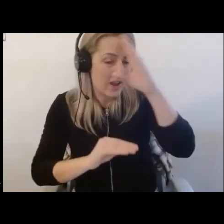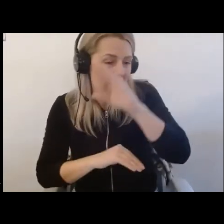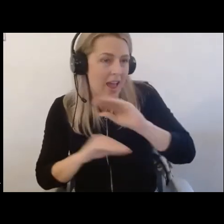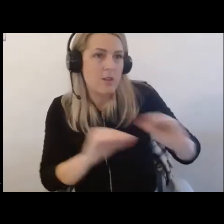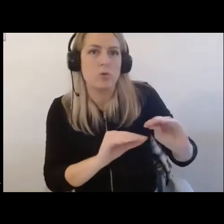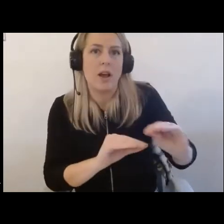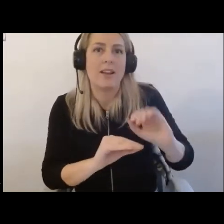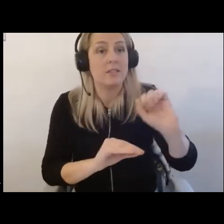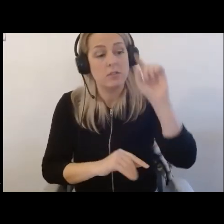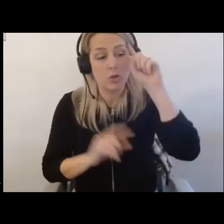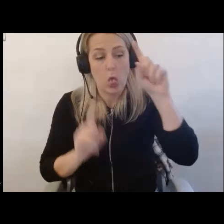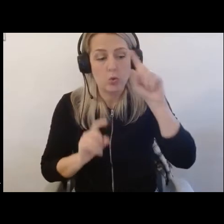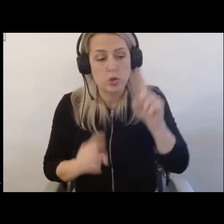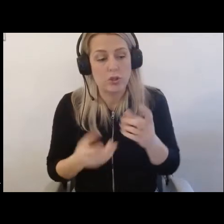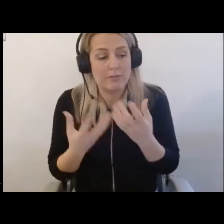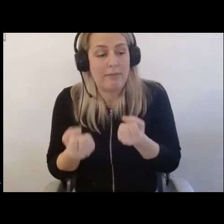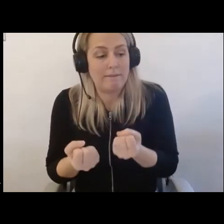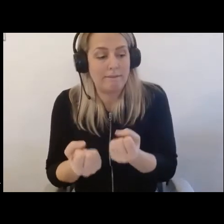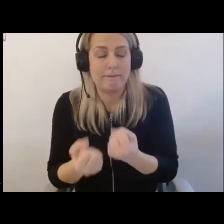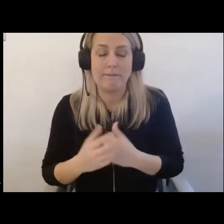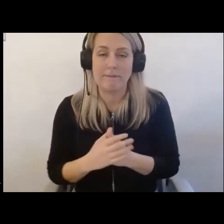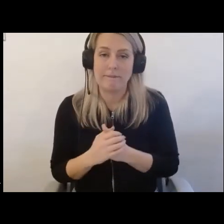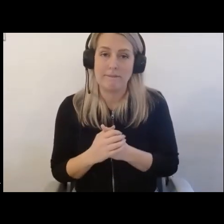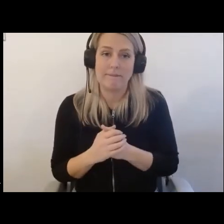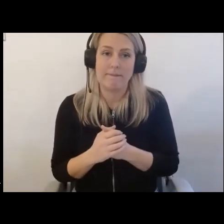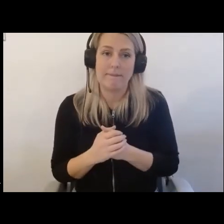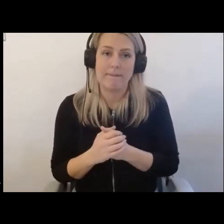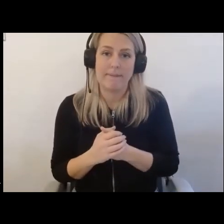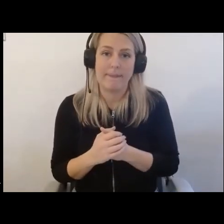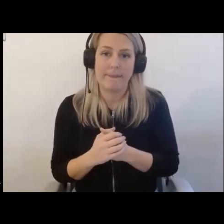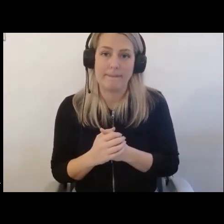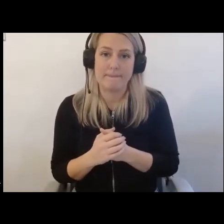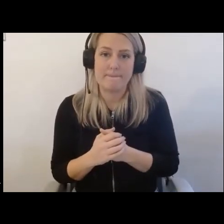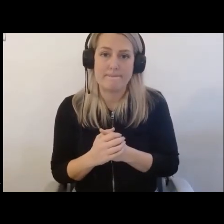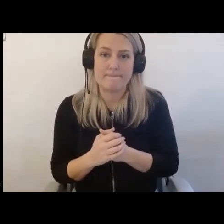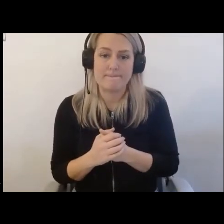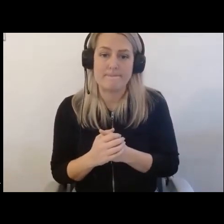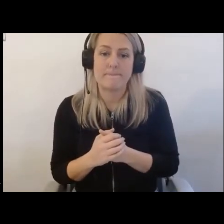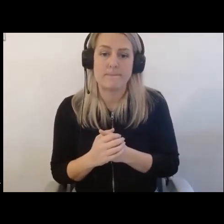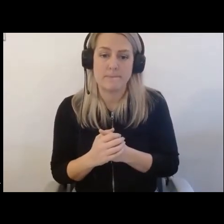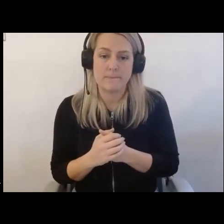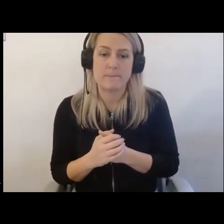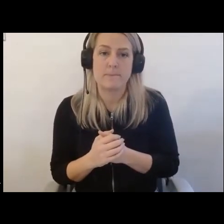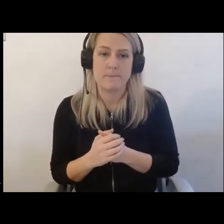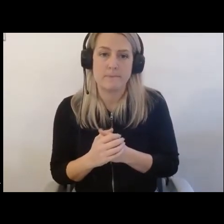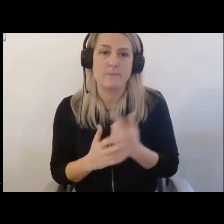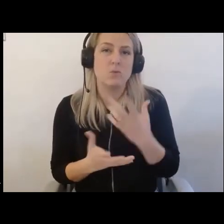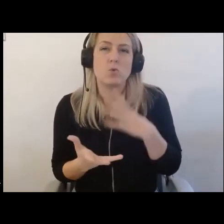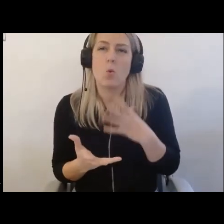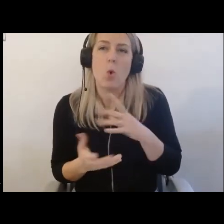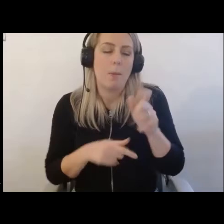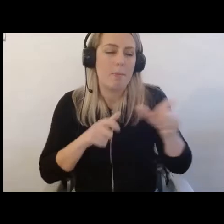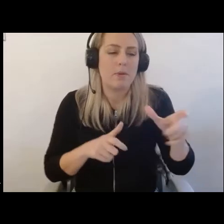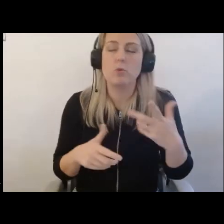solution that's already there, rather than raising awareness in a way that maybe leaves people thinking, well, this technology is great, but I don't know how I